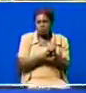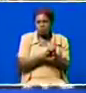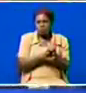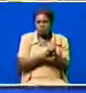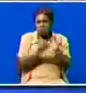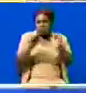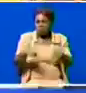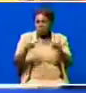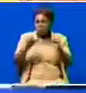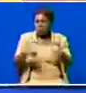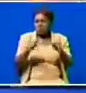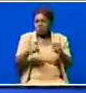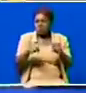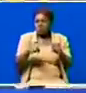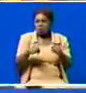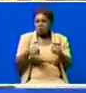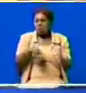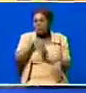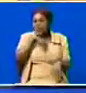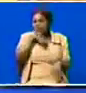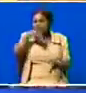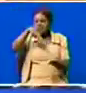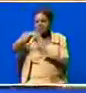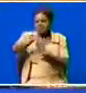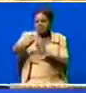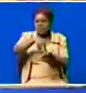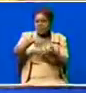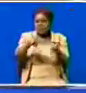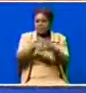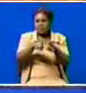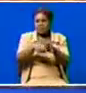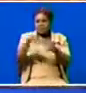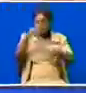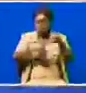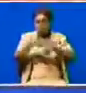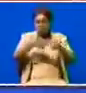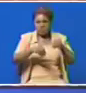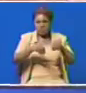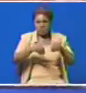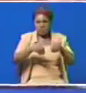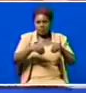One likely to thrust Odinga as the top protagonist in a subsequent referendum.